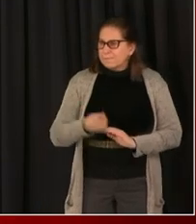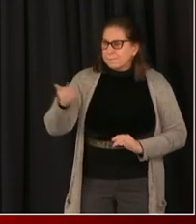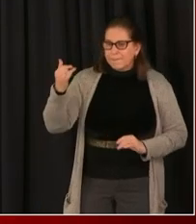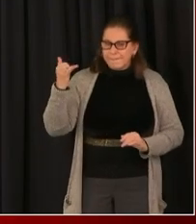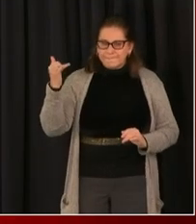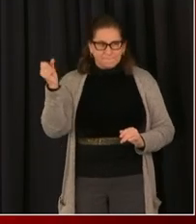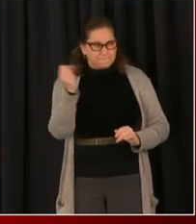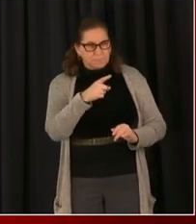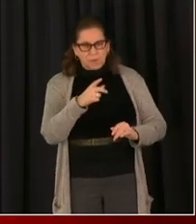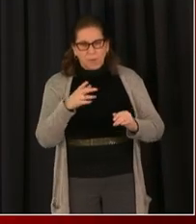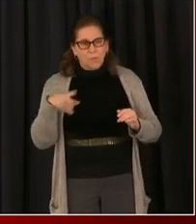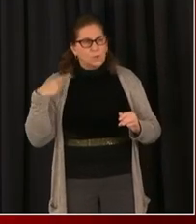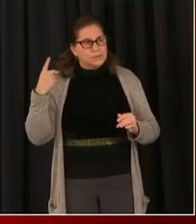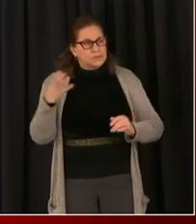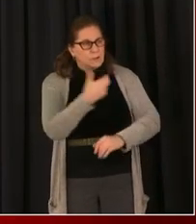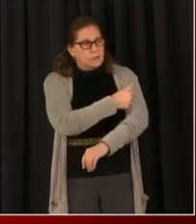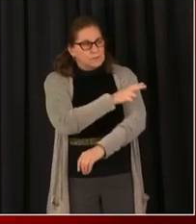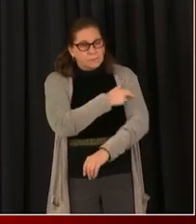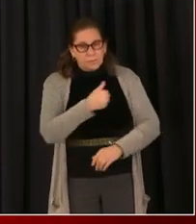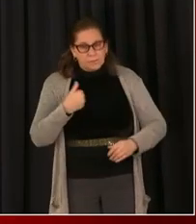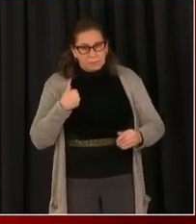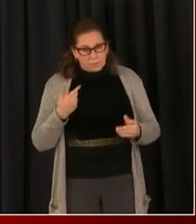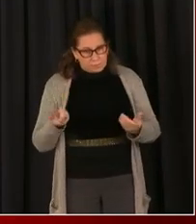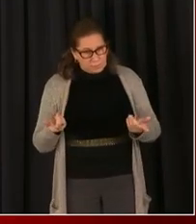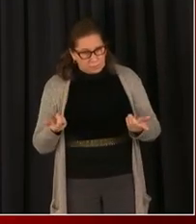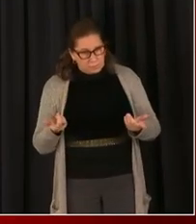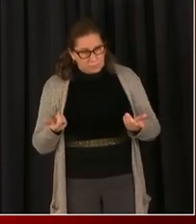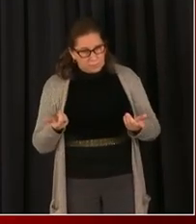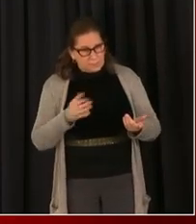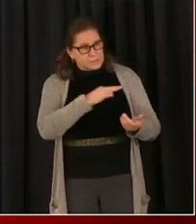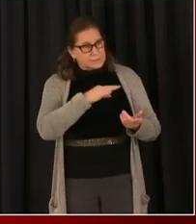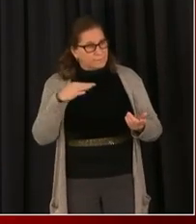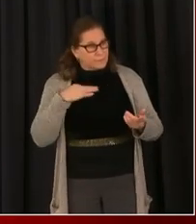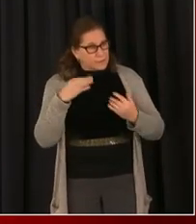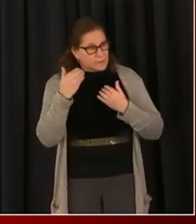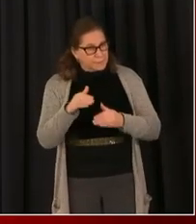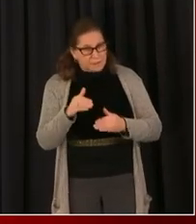during the surge. Are there any steps being taken to boost hospital staff